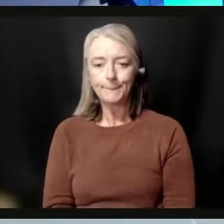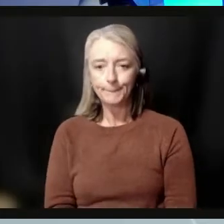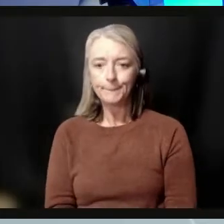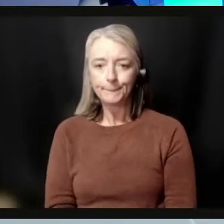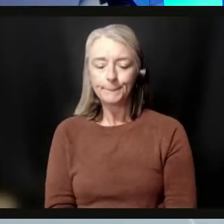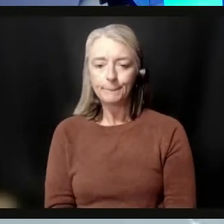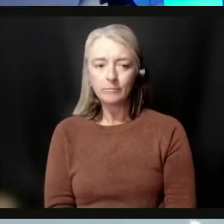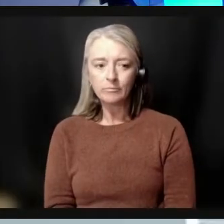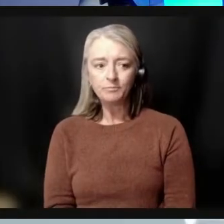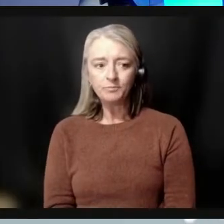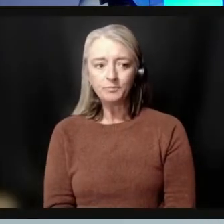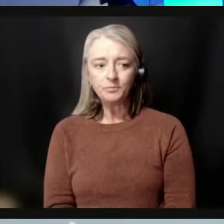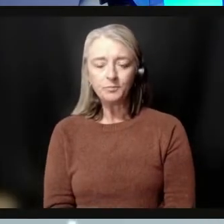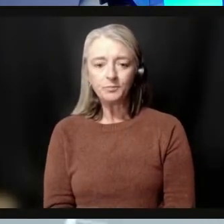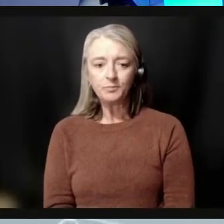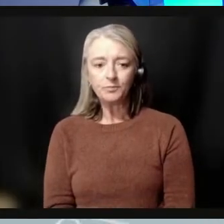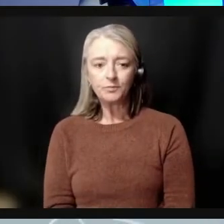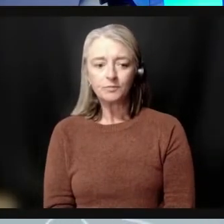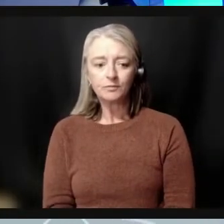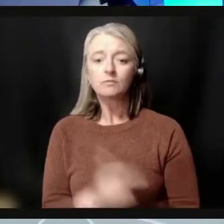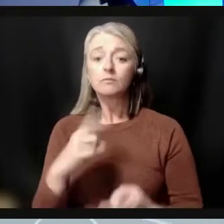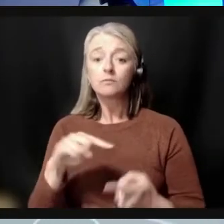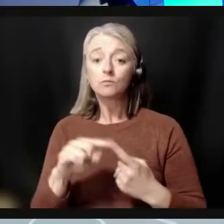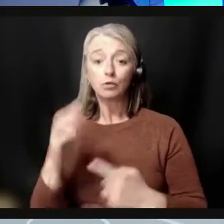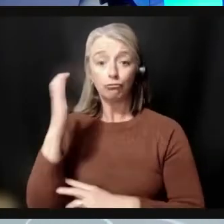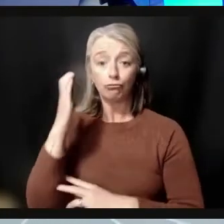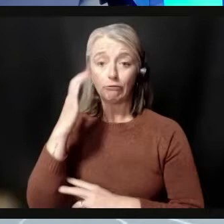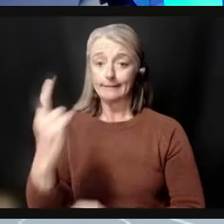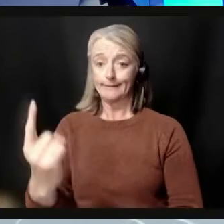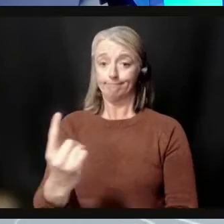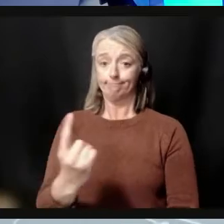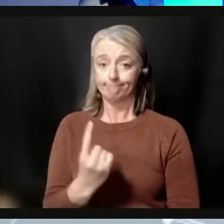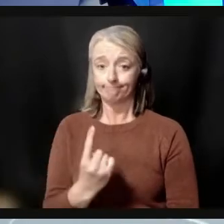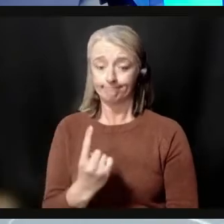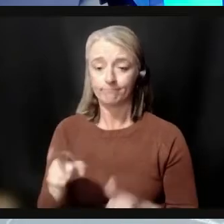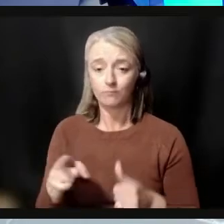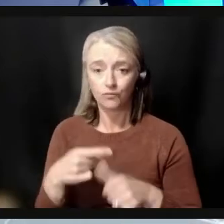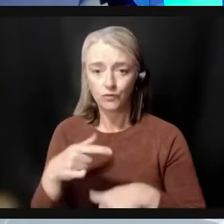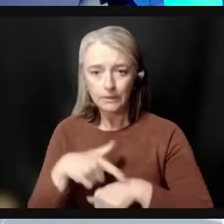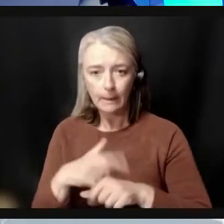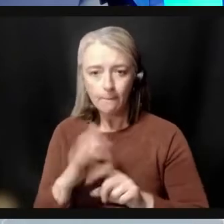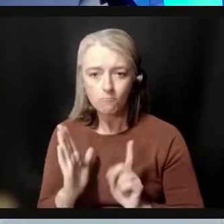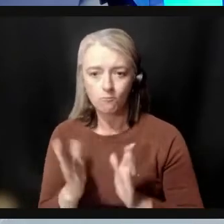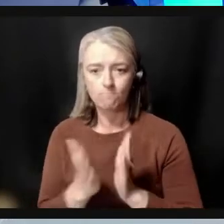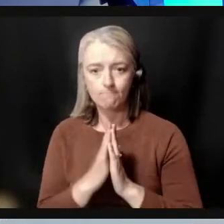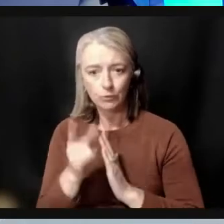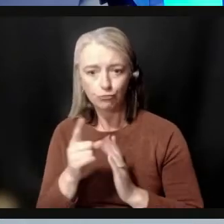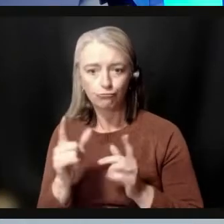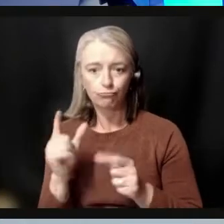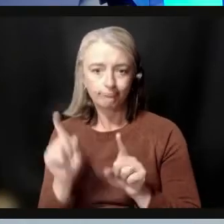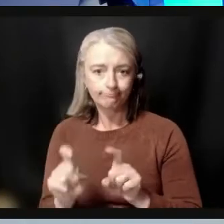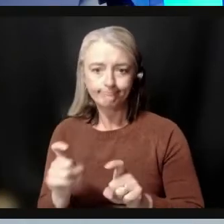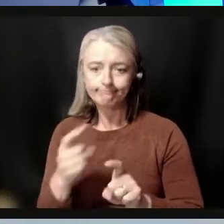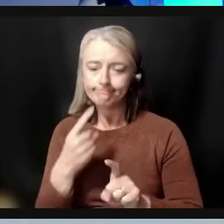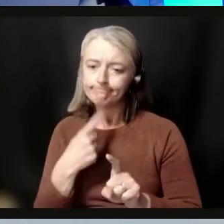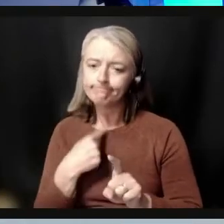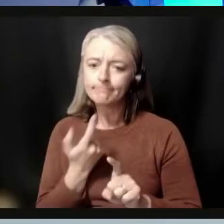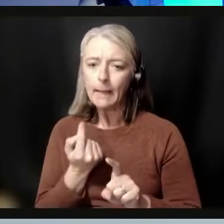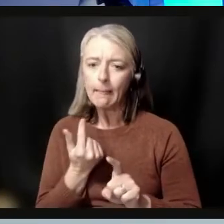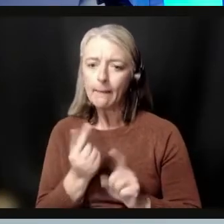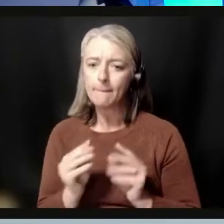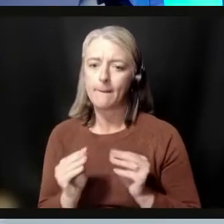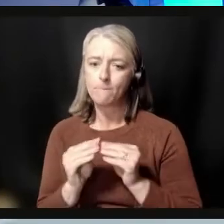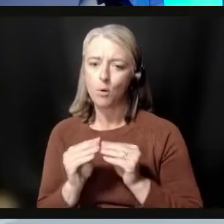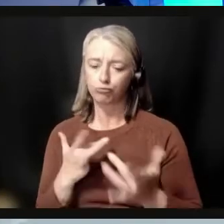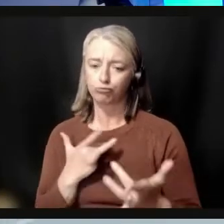So when your cousin came to you with this request, could you tell us a little bit about the concerns that